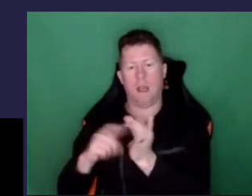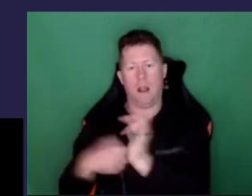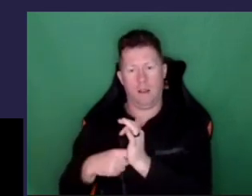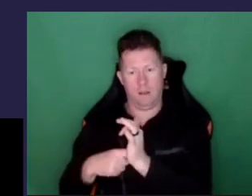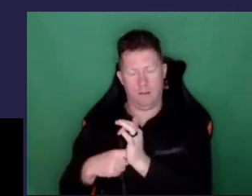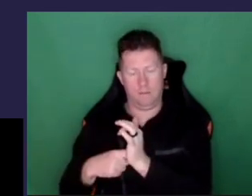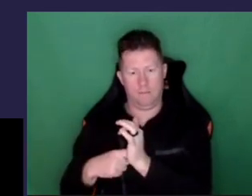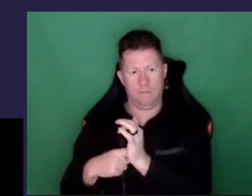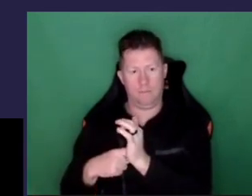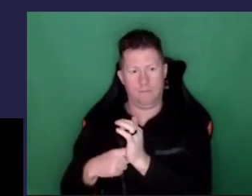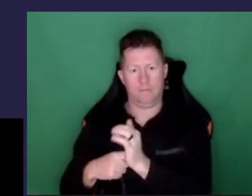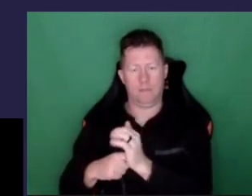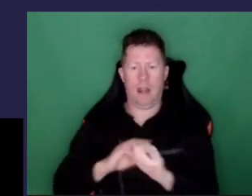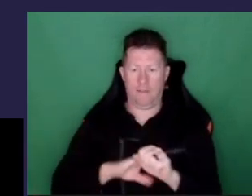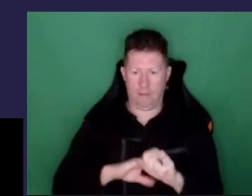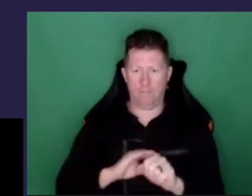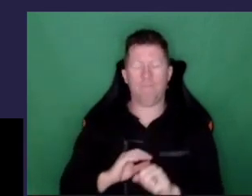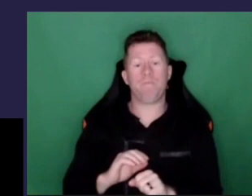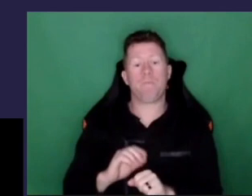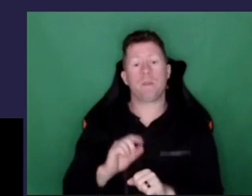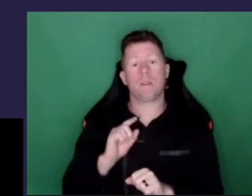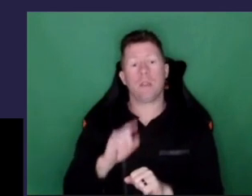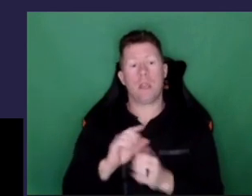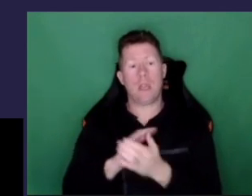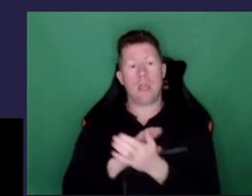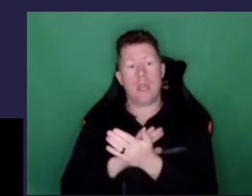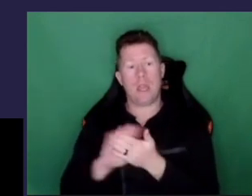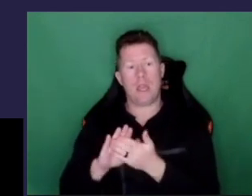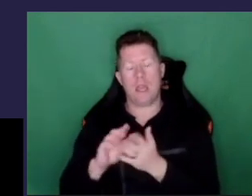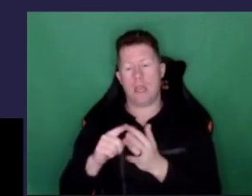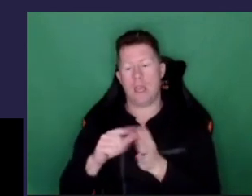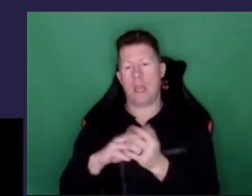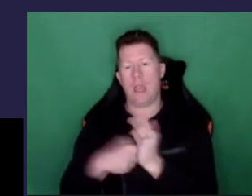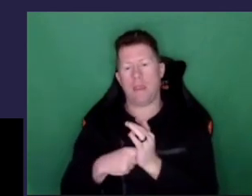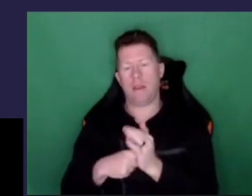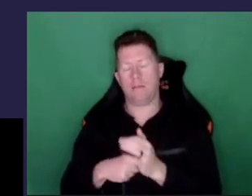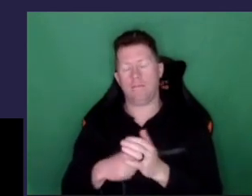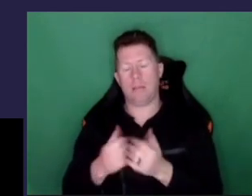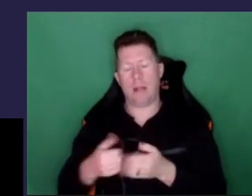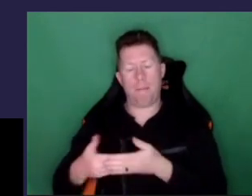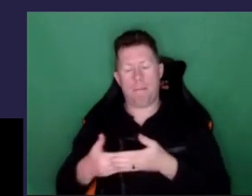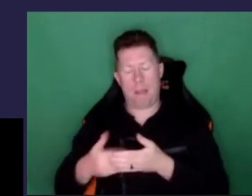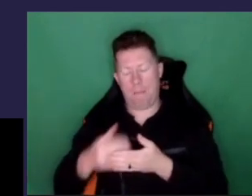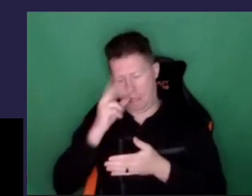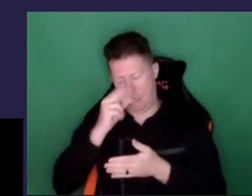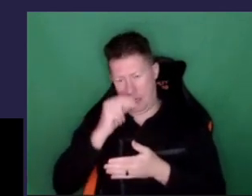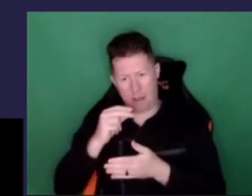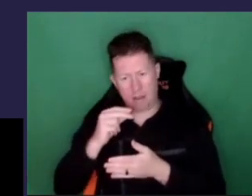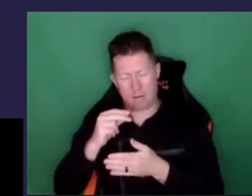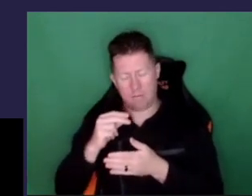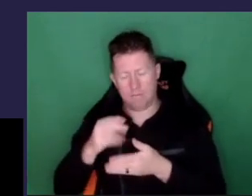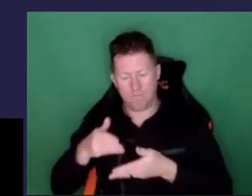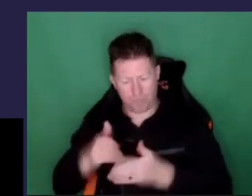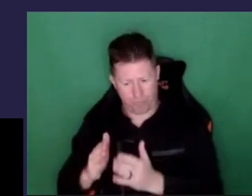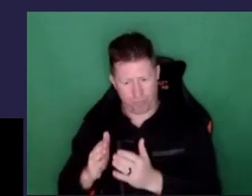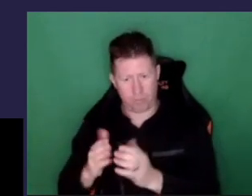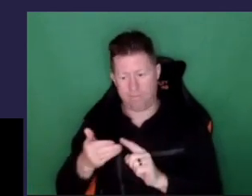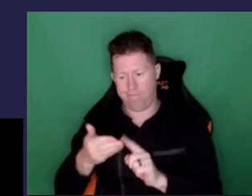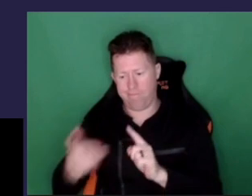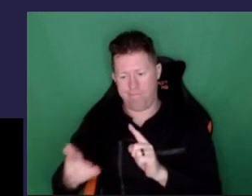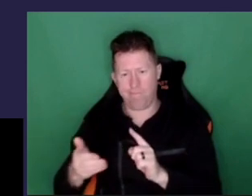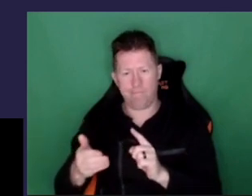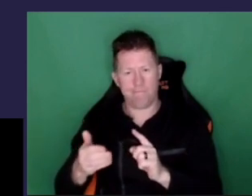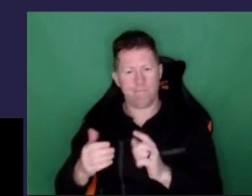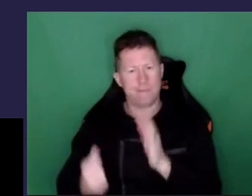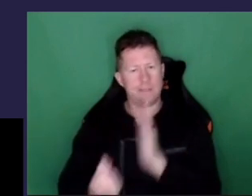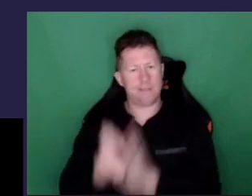Heather had a youngster very early in her life and comes from very hard circumstance.